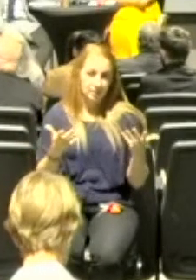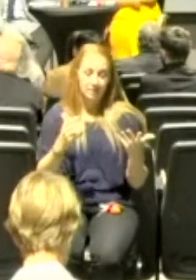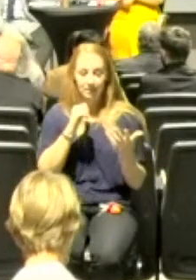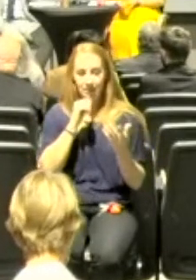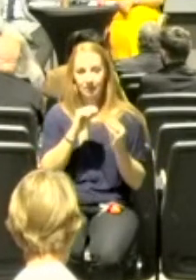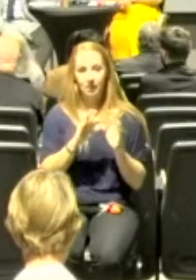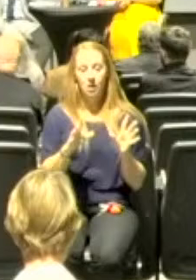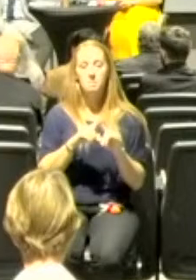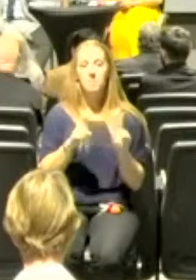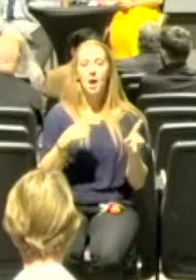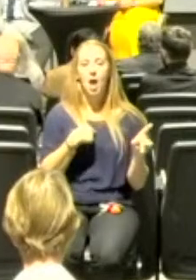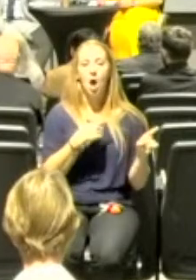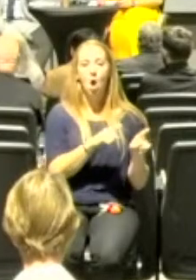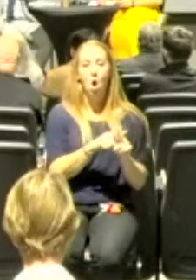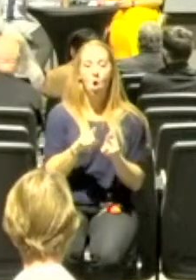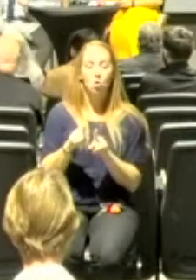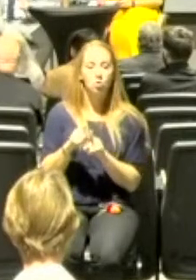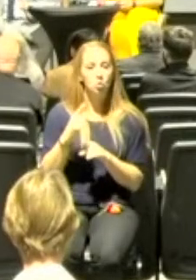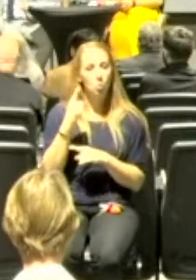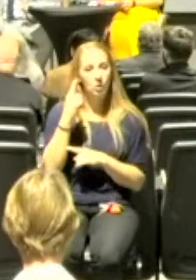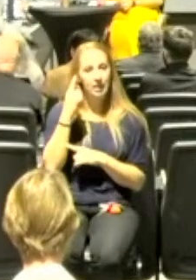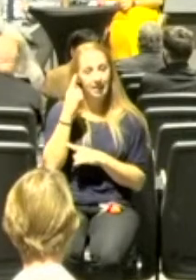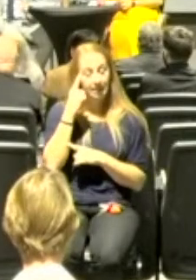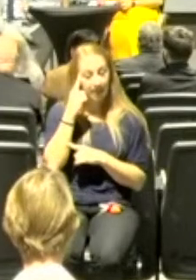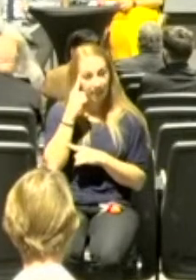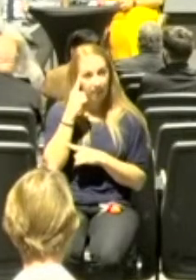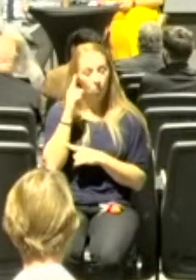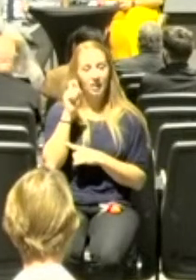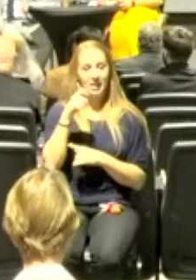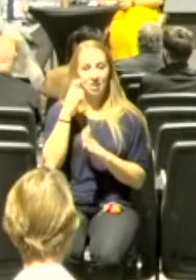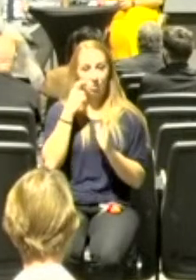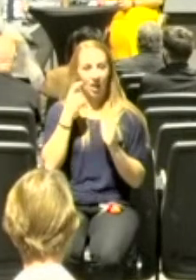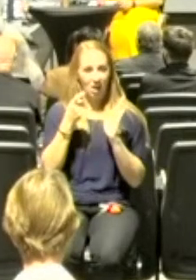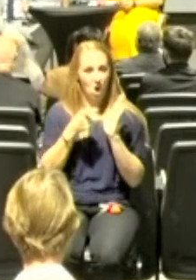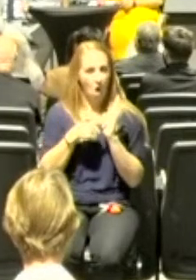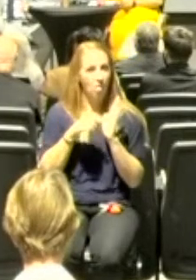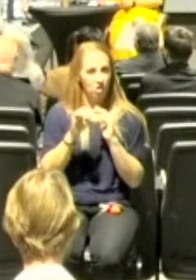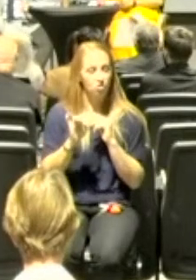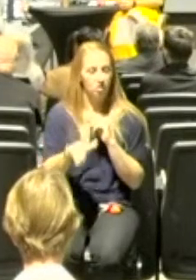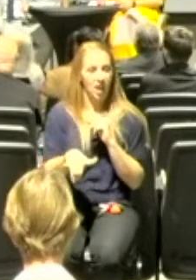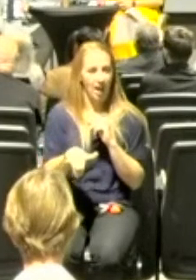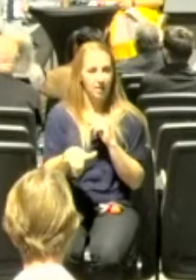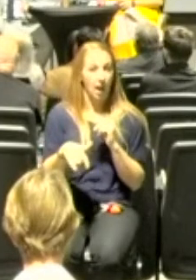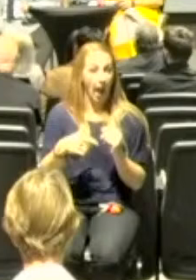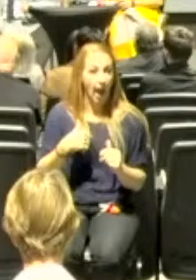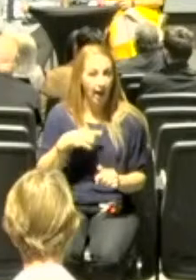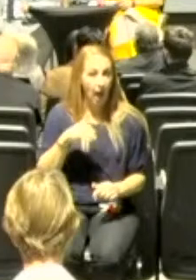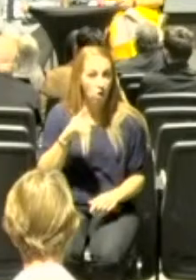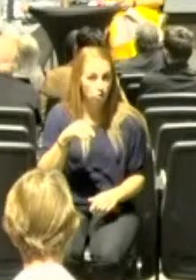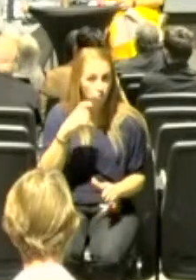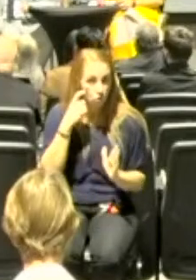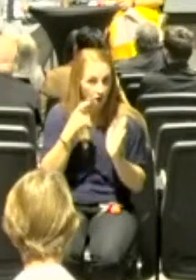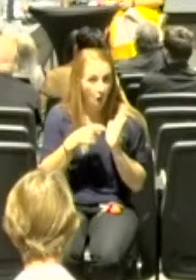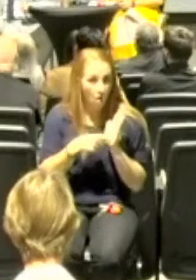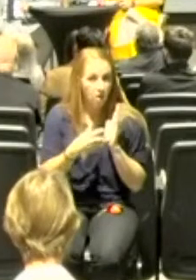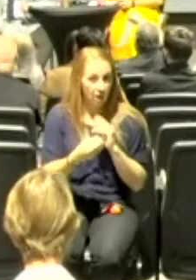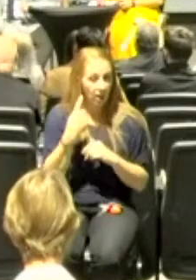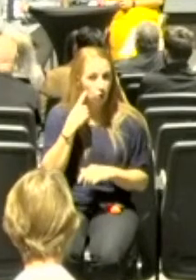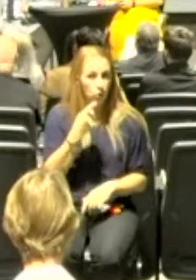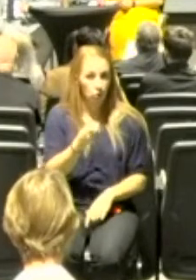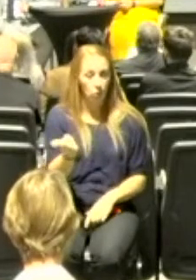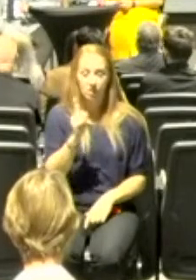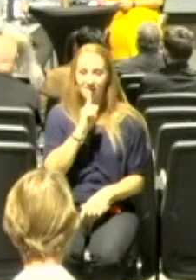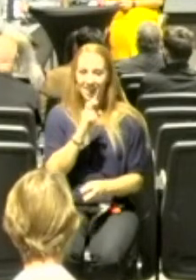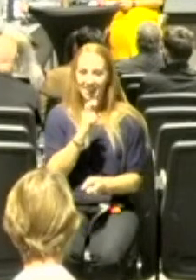What I also think the question is wanted me to acknowledge and hear that, and I acknowledge and hear that. This is a very